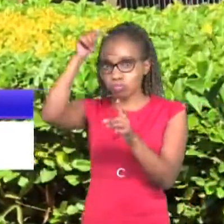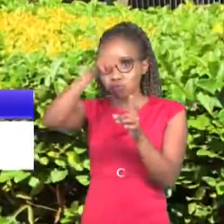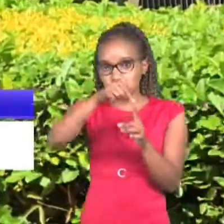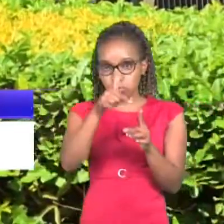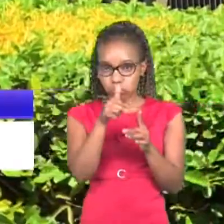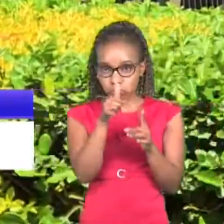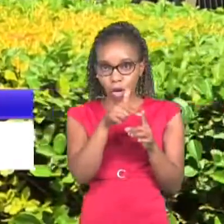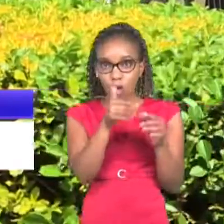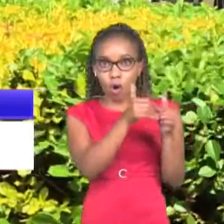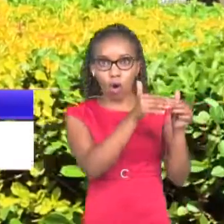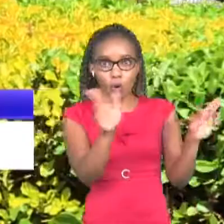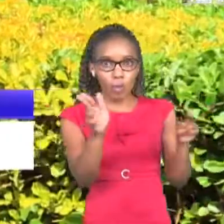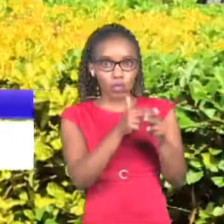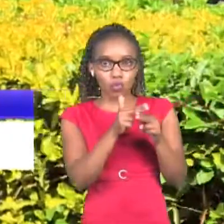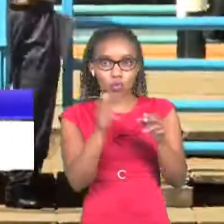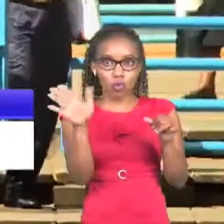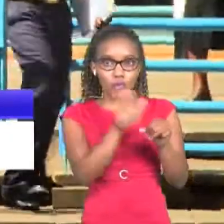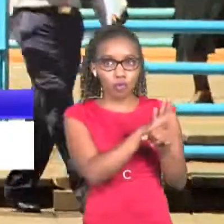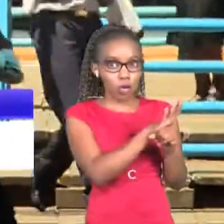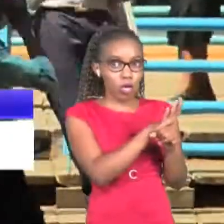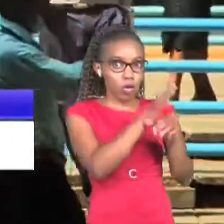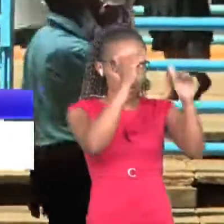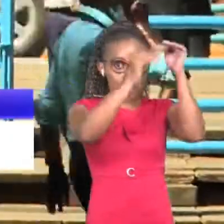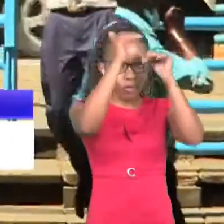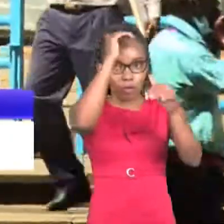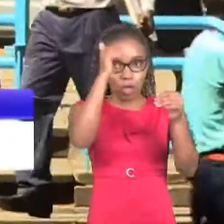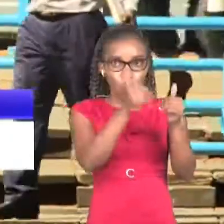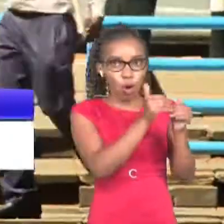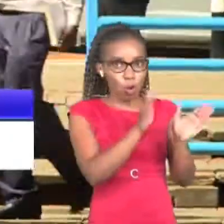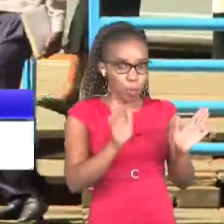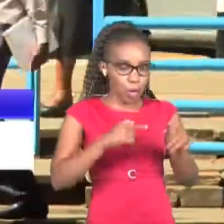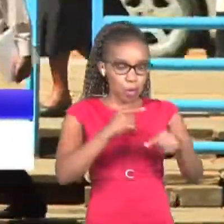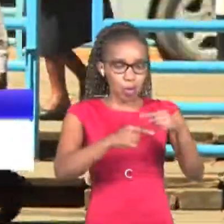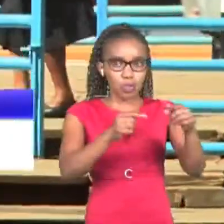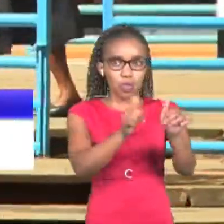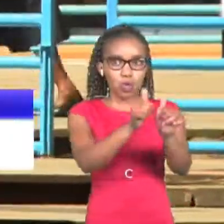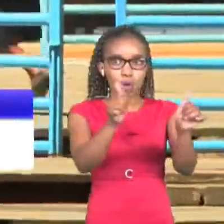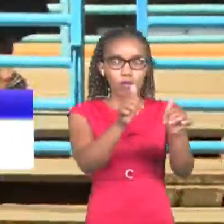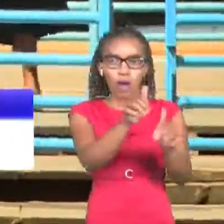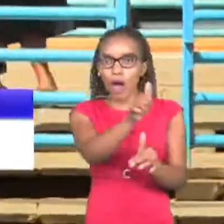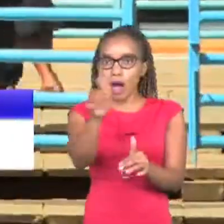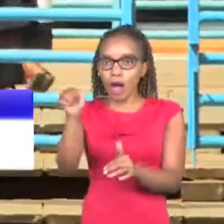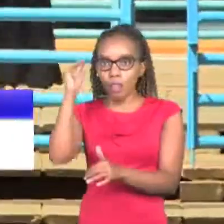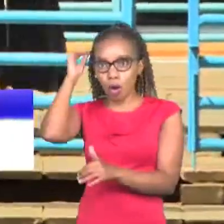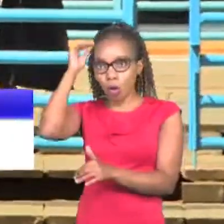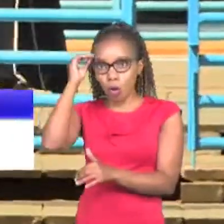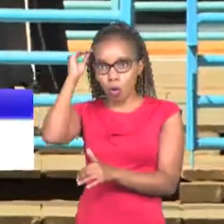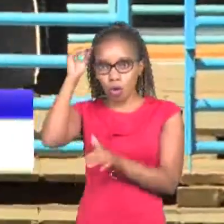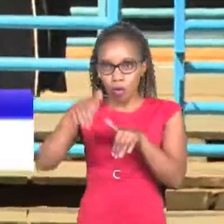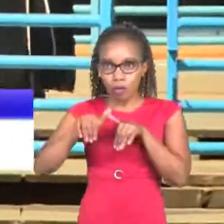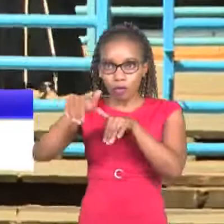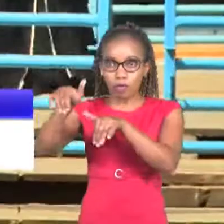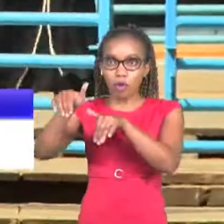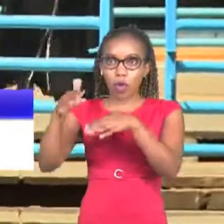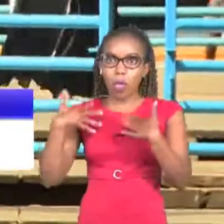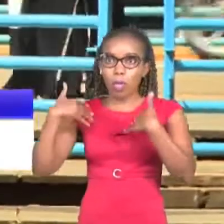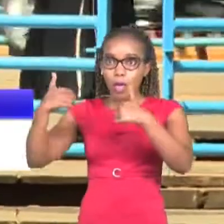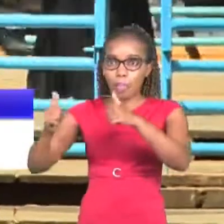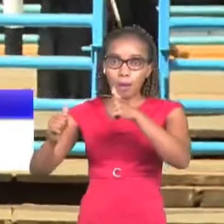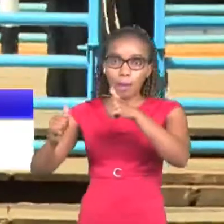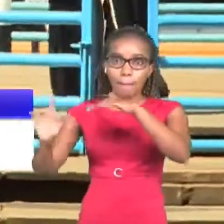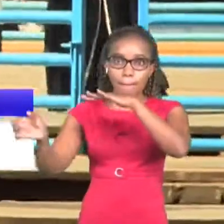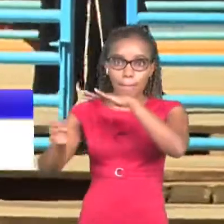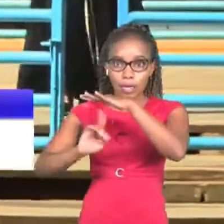resumption. The institutions are reopening progressively for all other courses with full adherence to the Health Ministry guidelines on